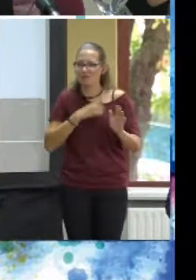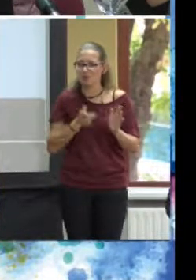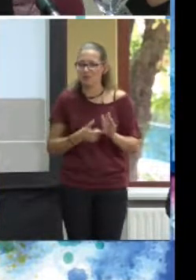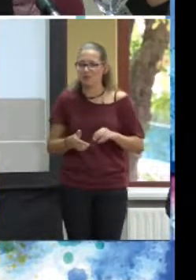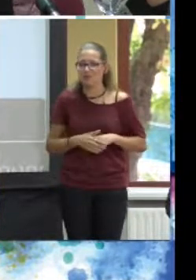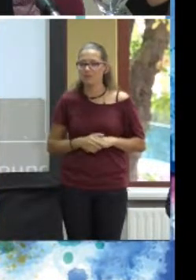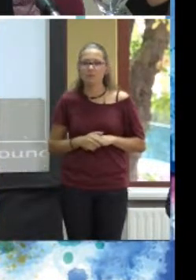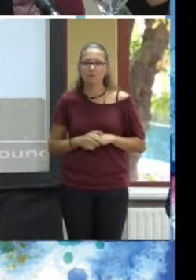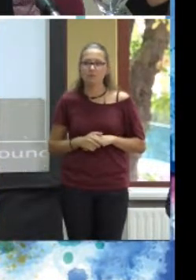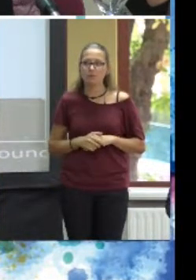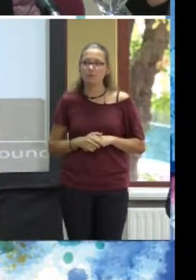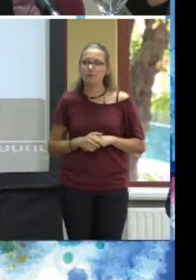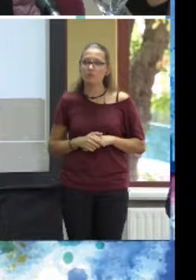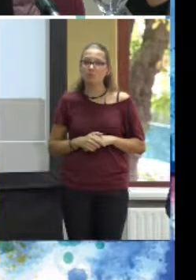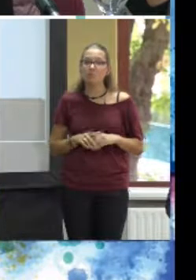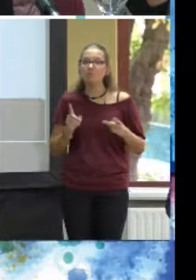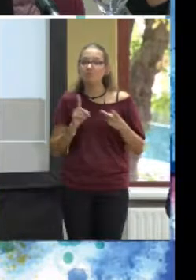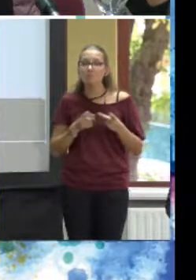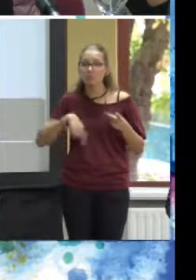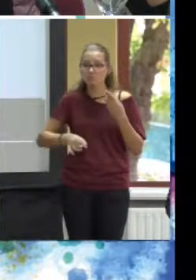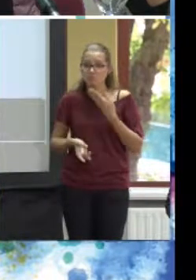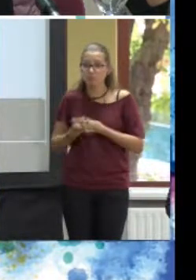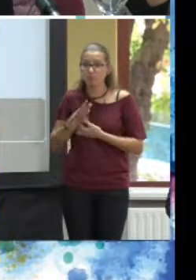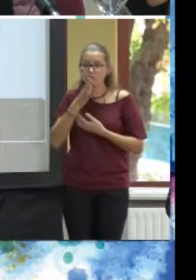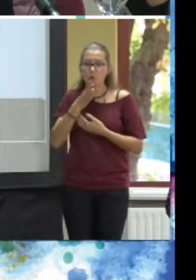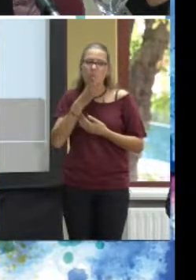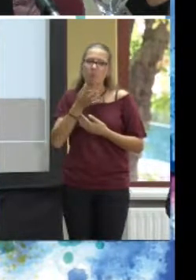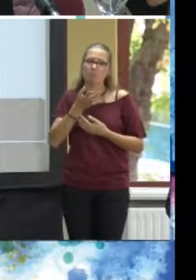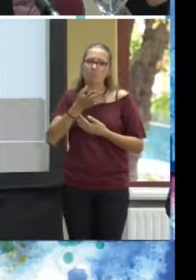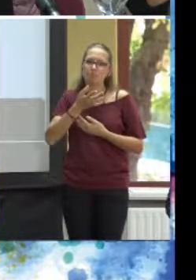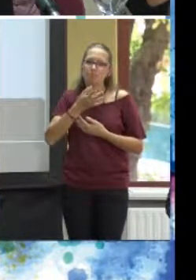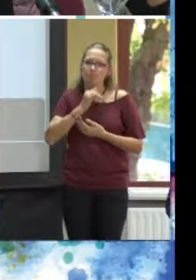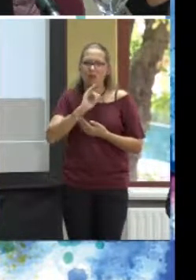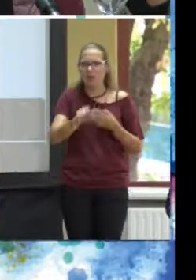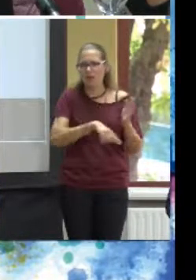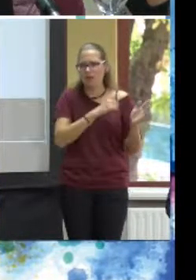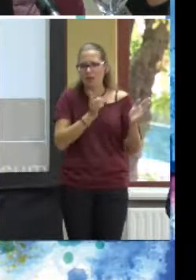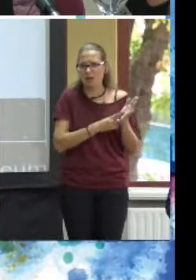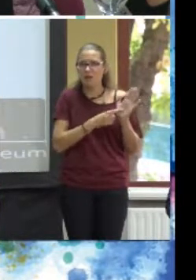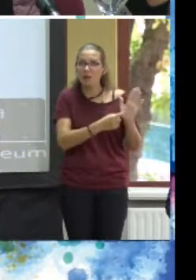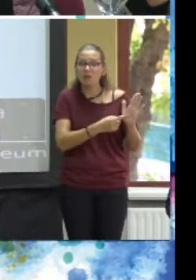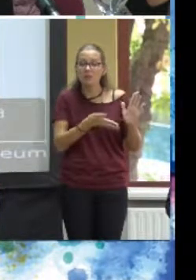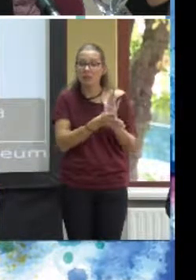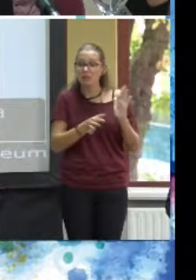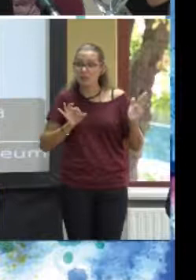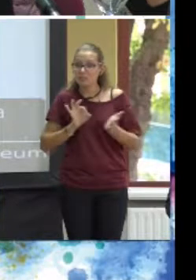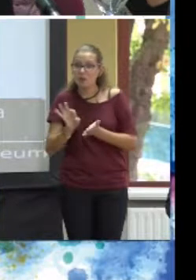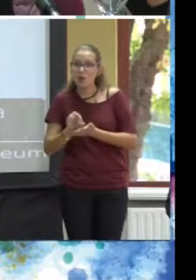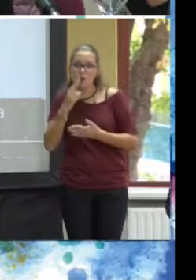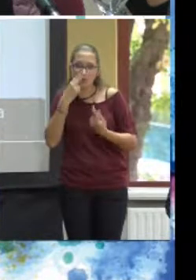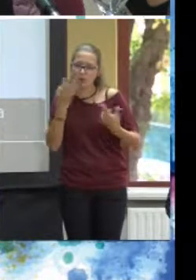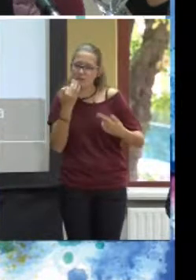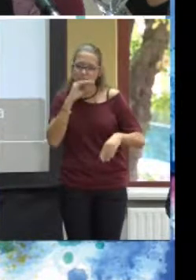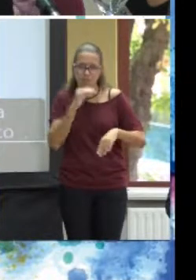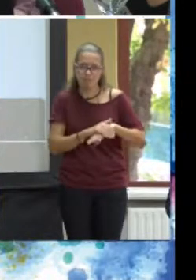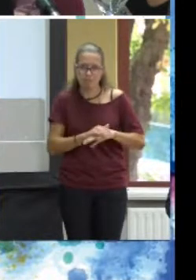the museum. We wanted to meet and abide by the legislation that we have to follow as a public